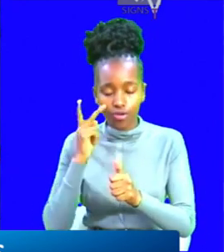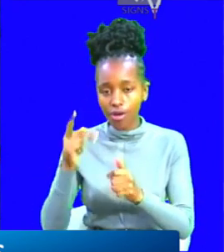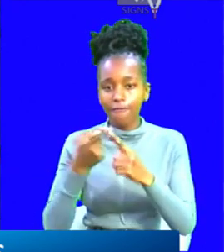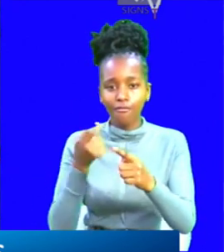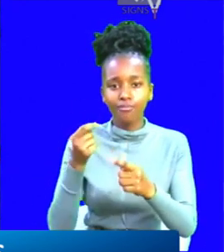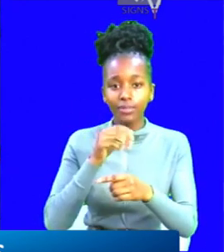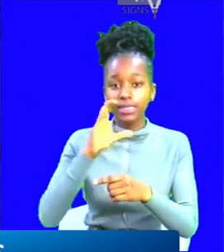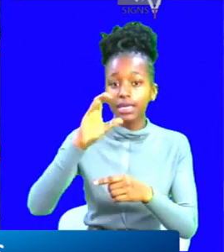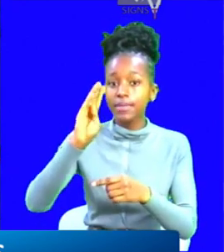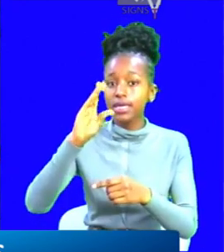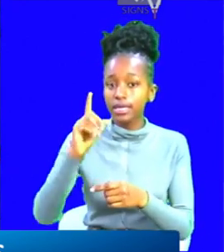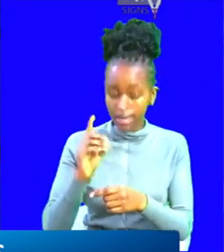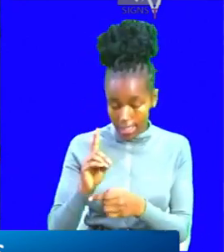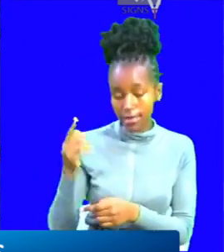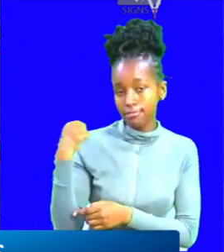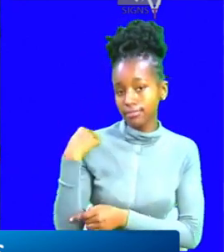yesterday.